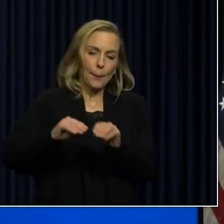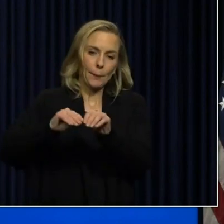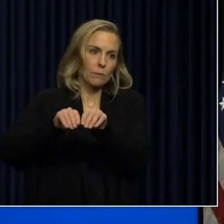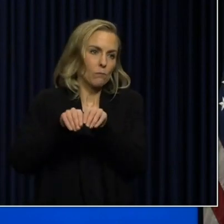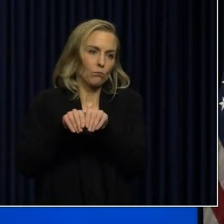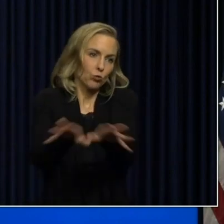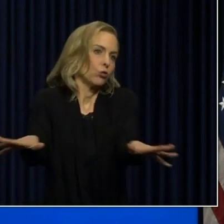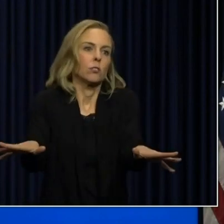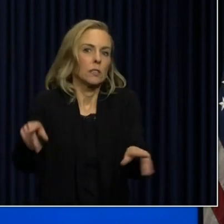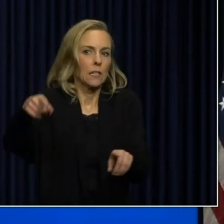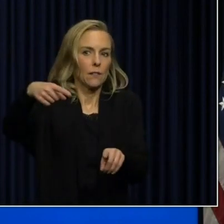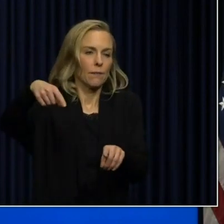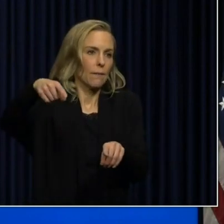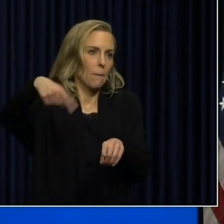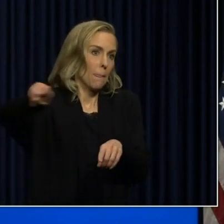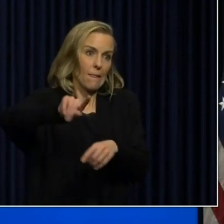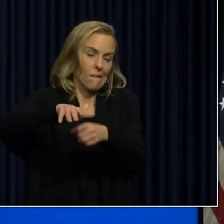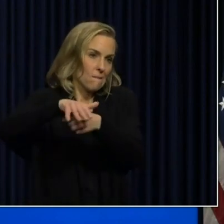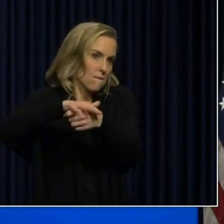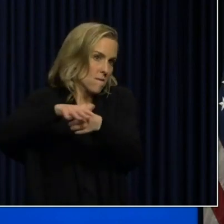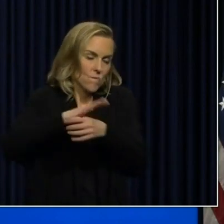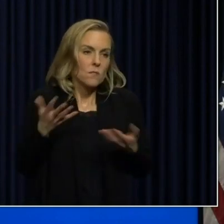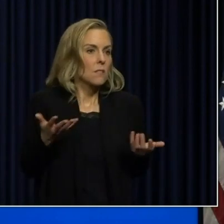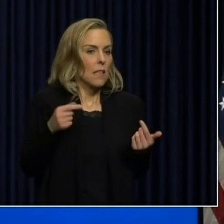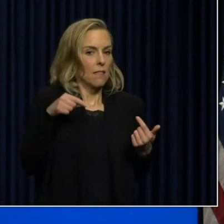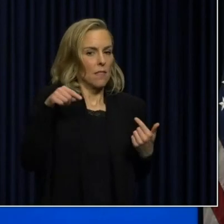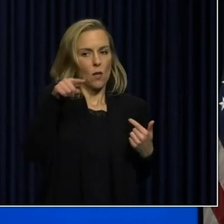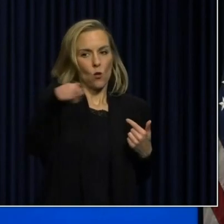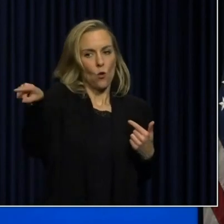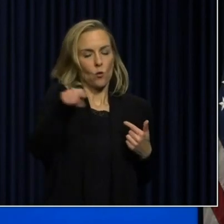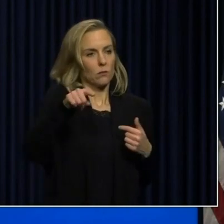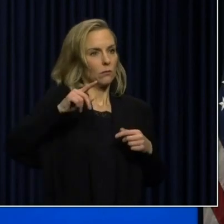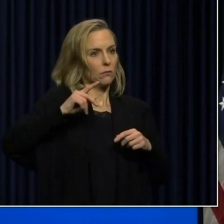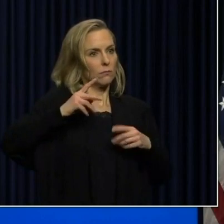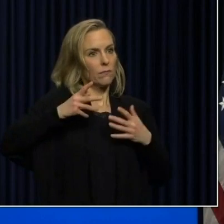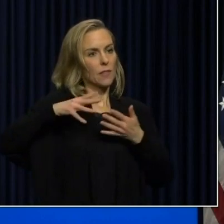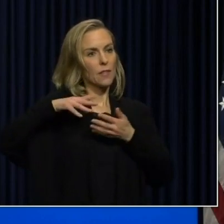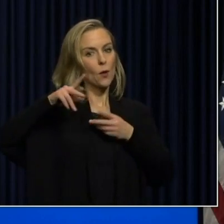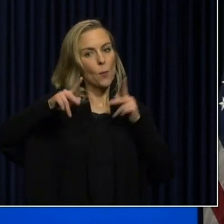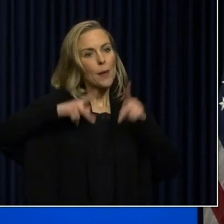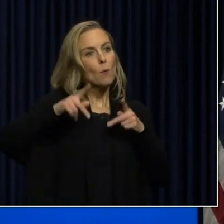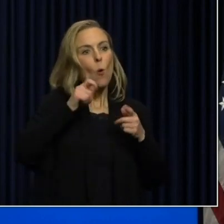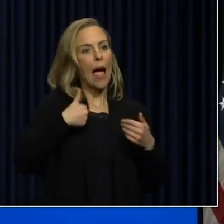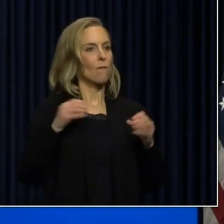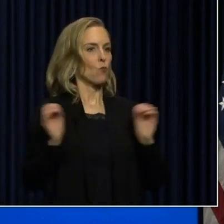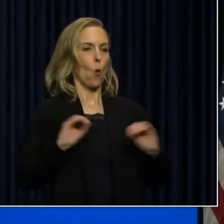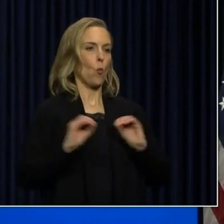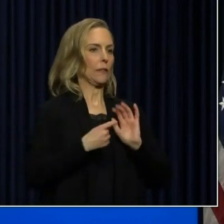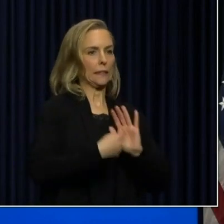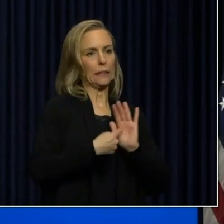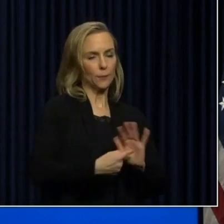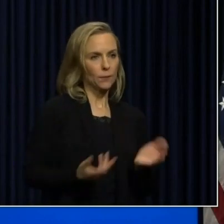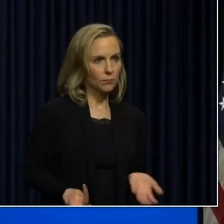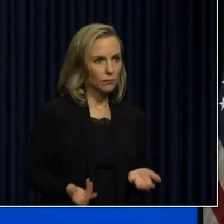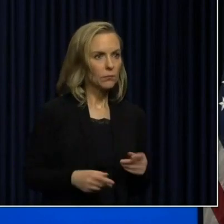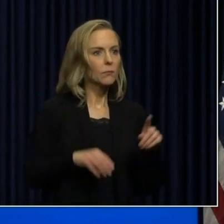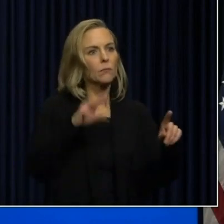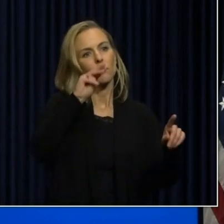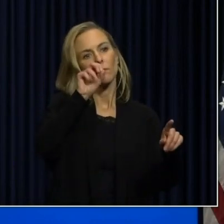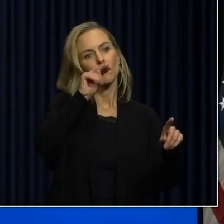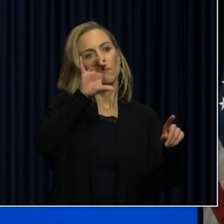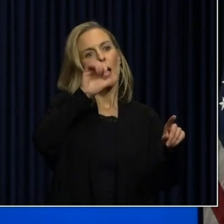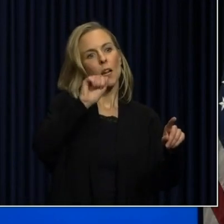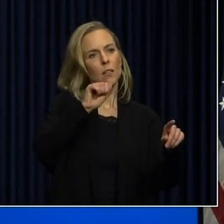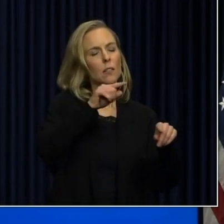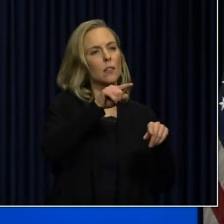areas with in that group of individuals with very little symptoms. Monica? I know